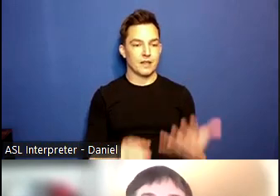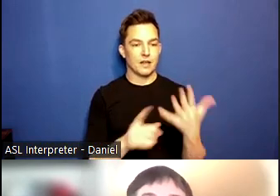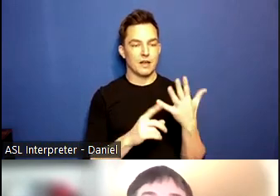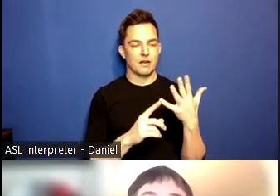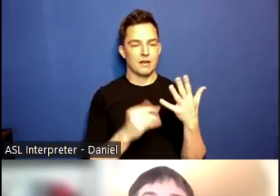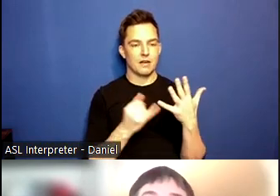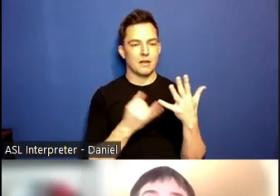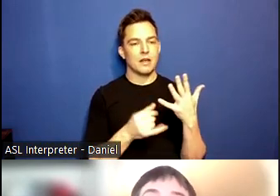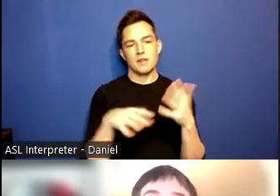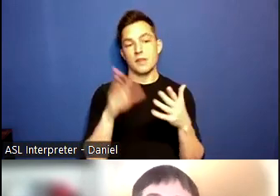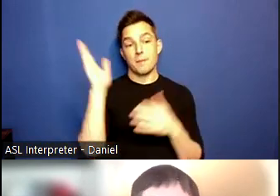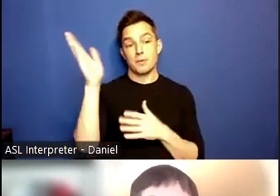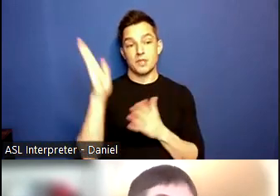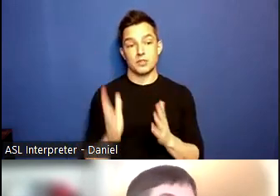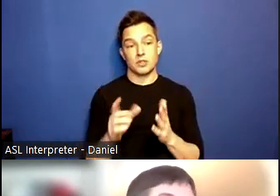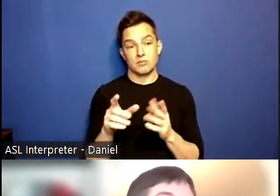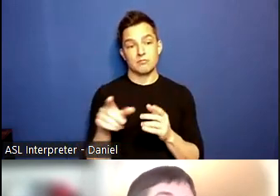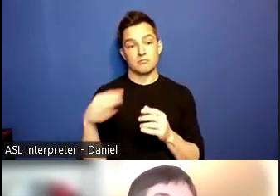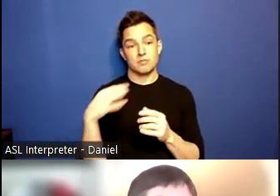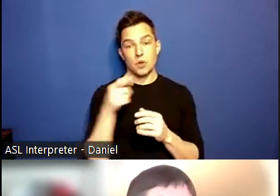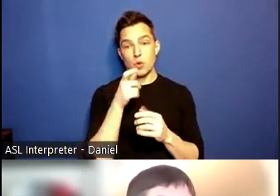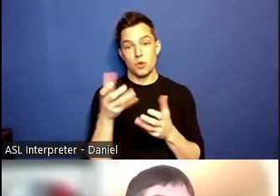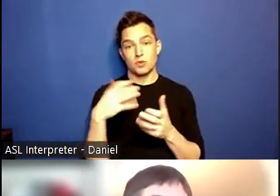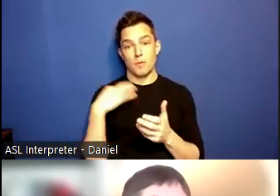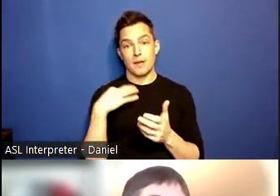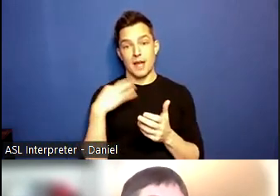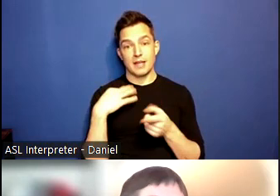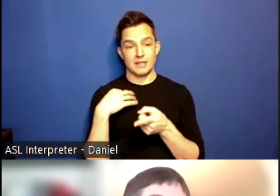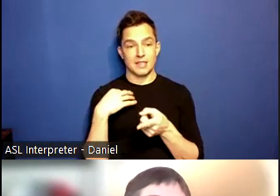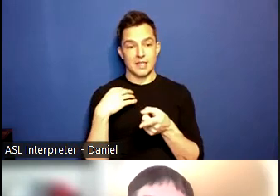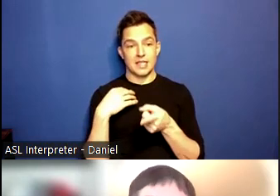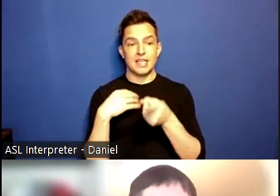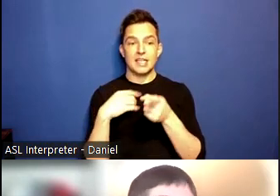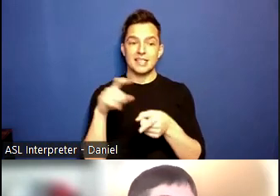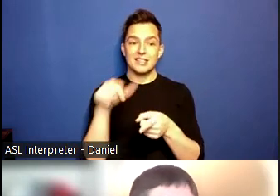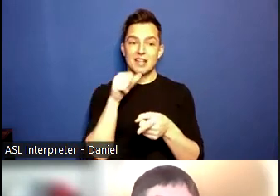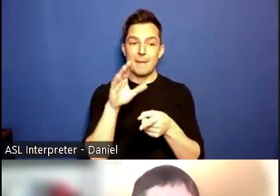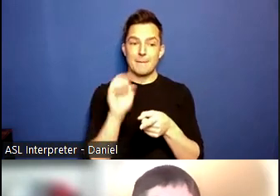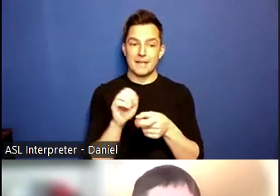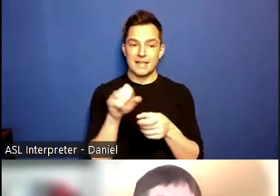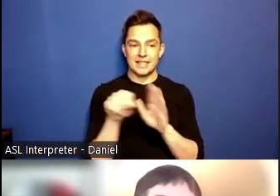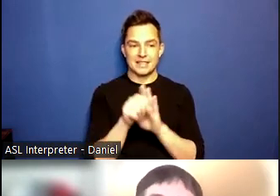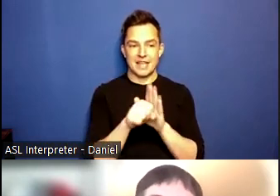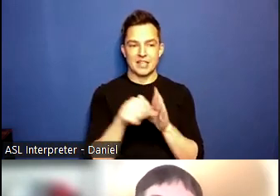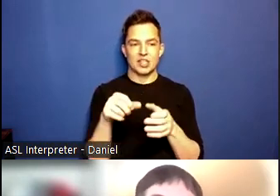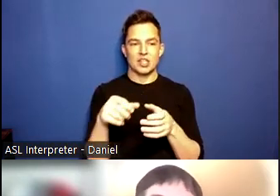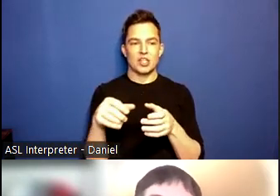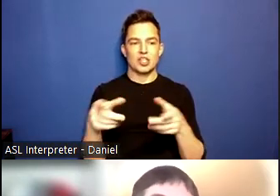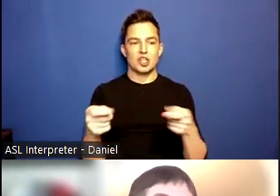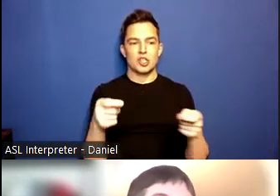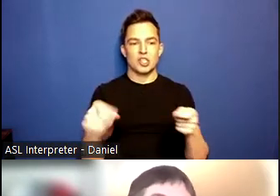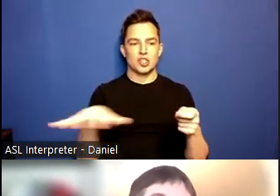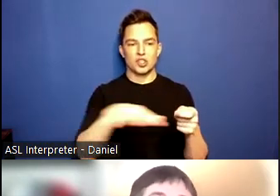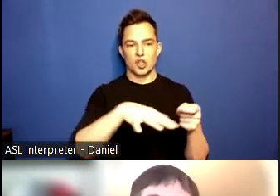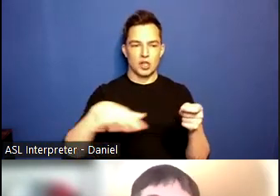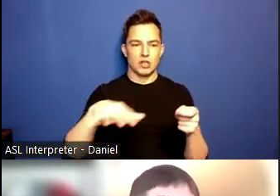the presenter applying needs to not be a state or jurisdictional arts agency. And